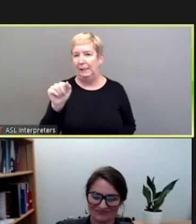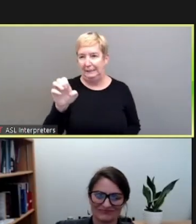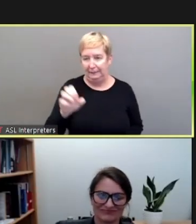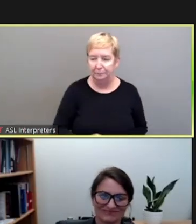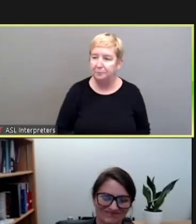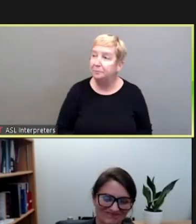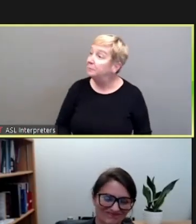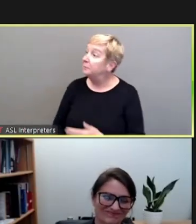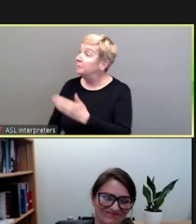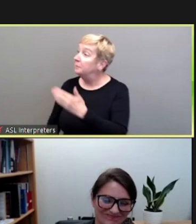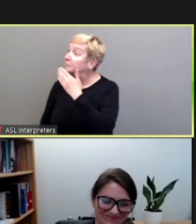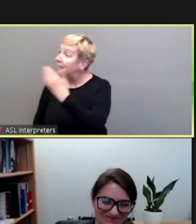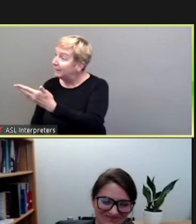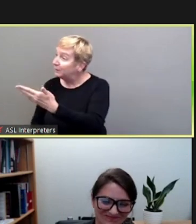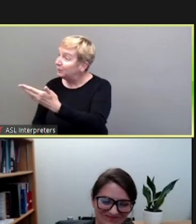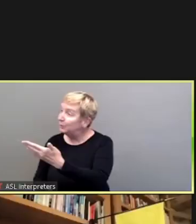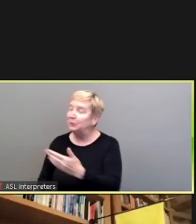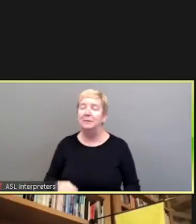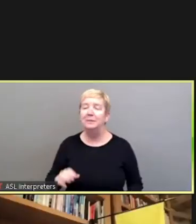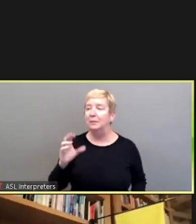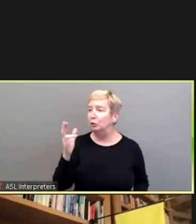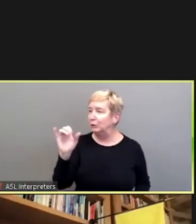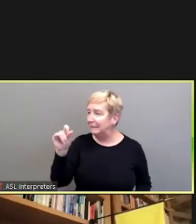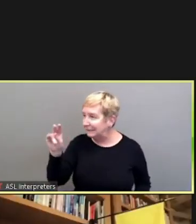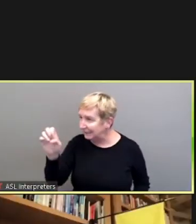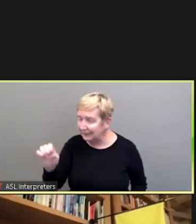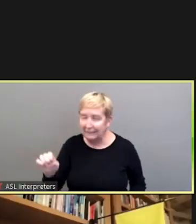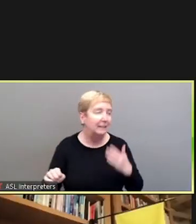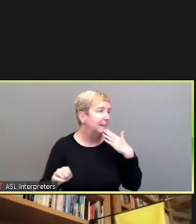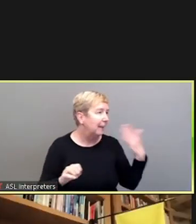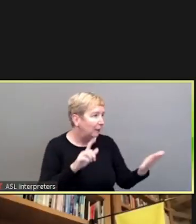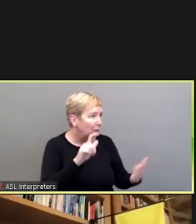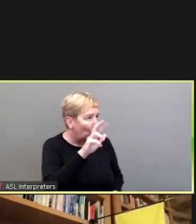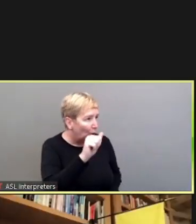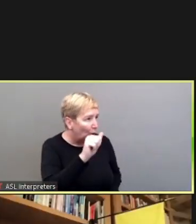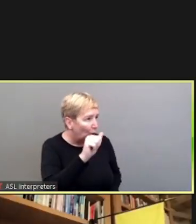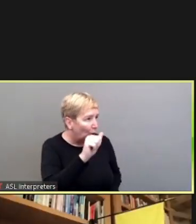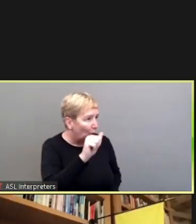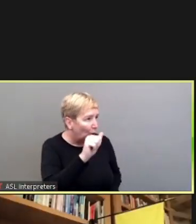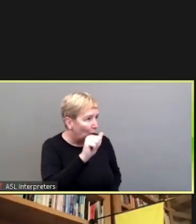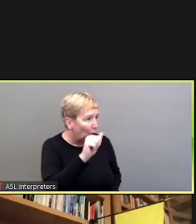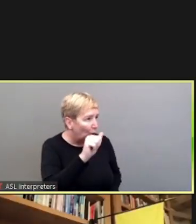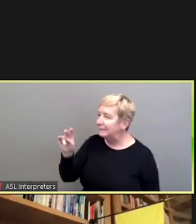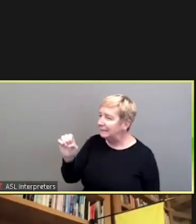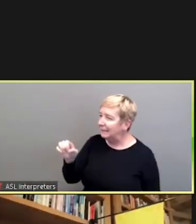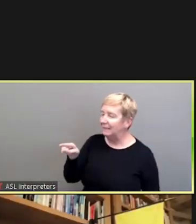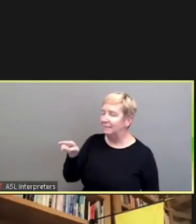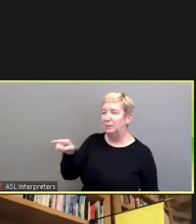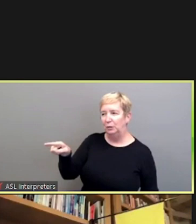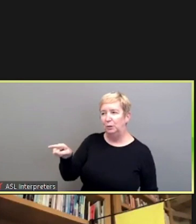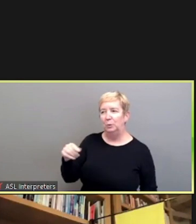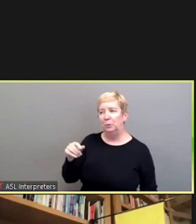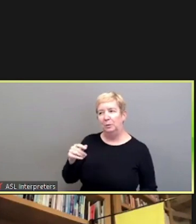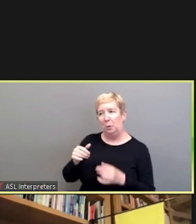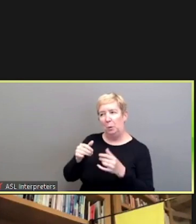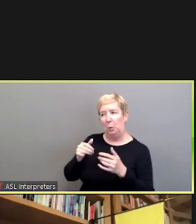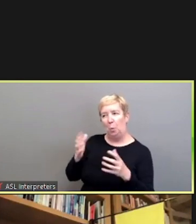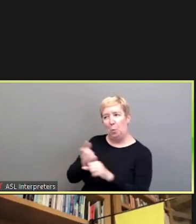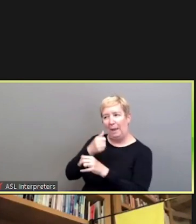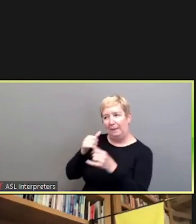Thanks so much, Christine, and Laura as well. Christina, you get my unofficial award for the coolest slide of the week with that